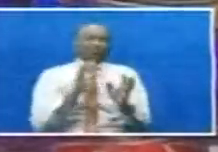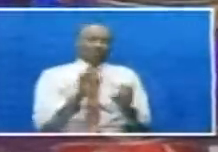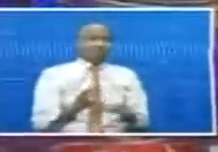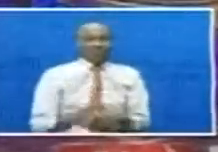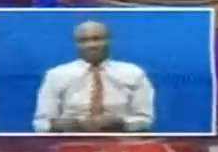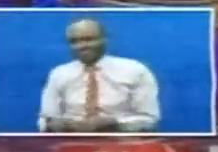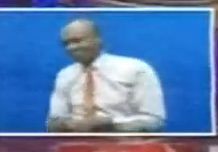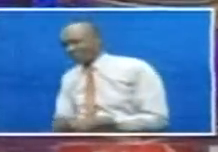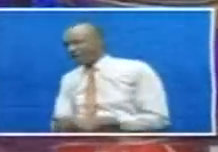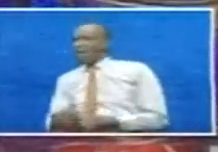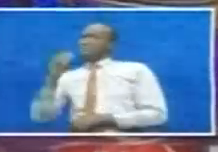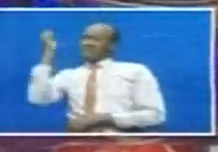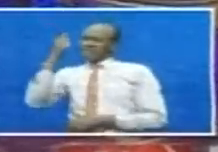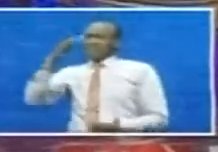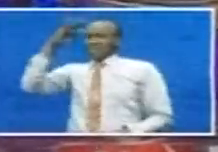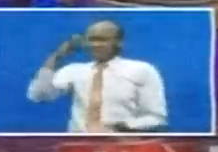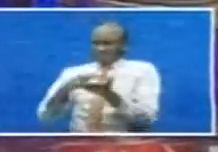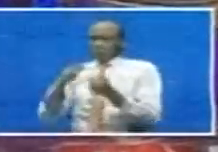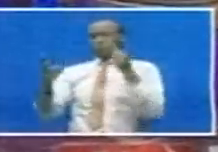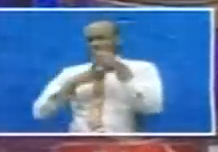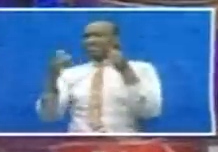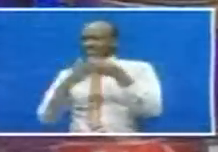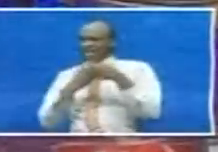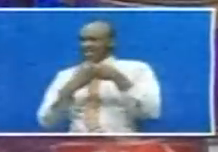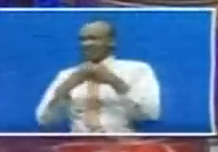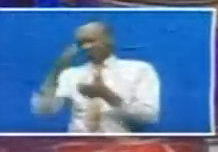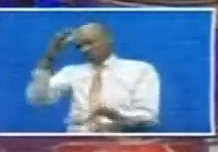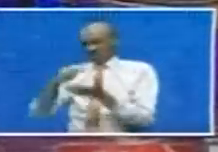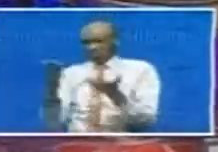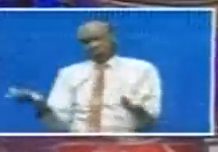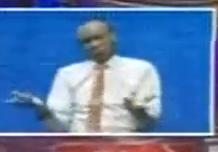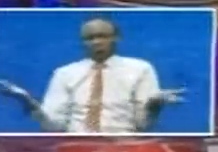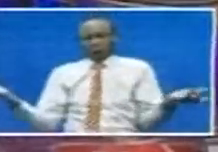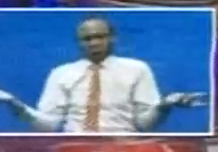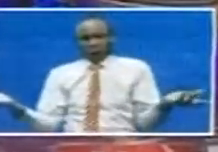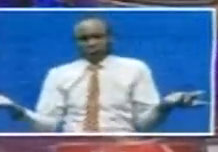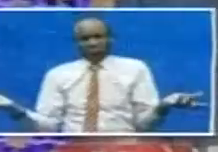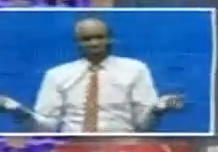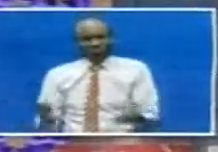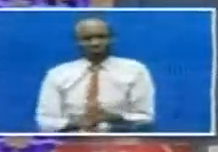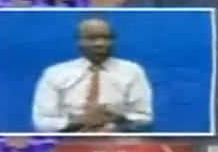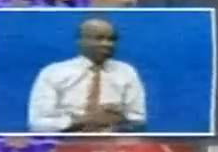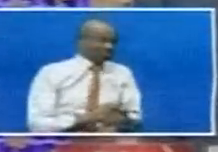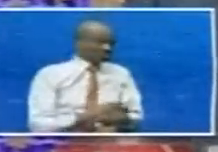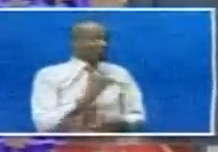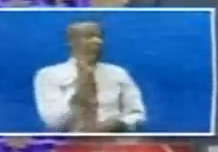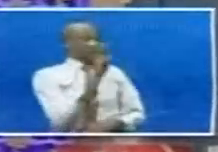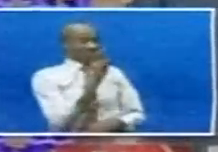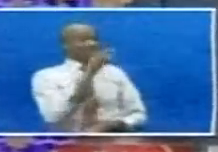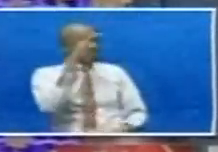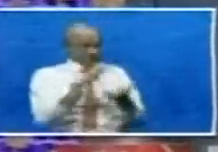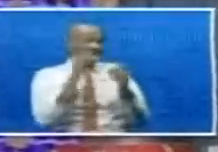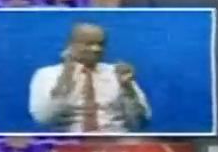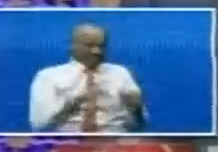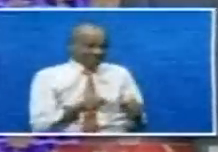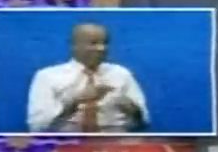down drastically. I think he reduced them to 79 or something. Yes. I mean, that's... Well, you can see even reduce them further.